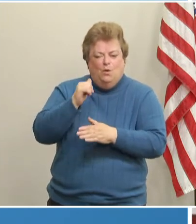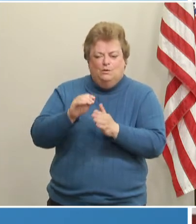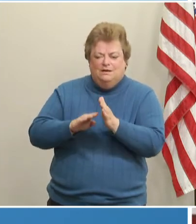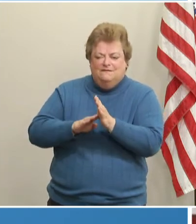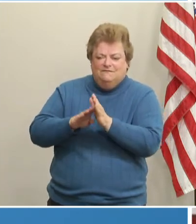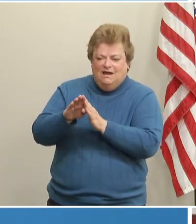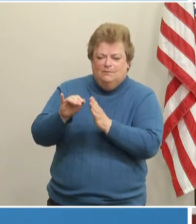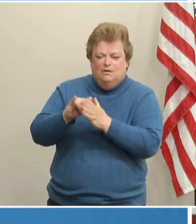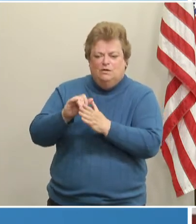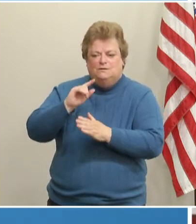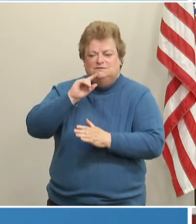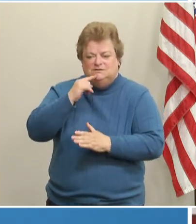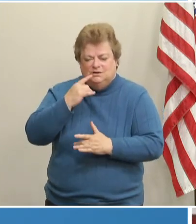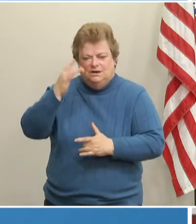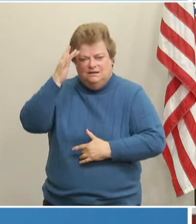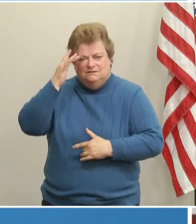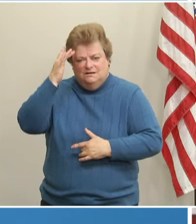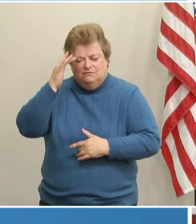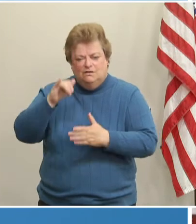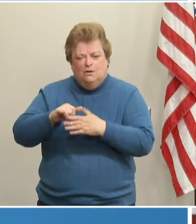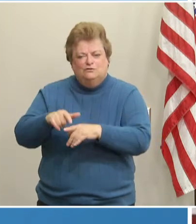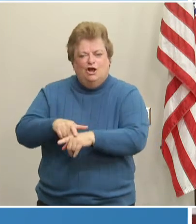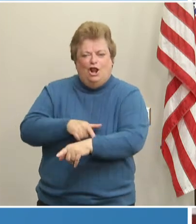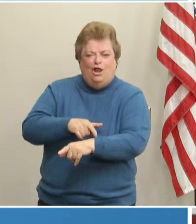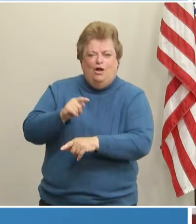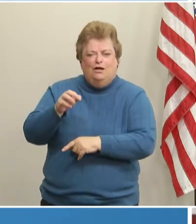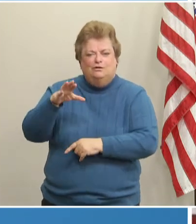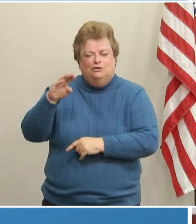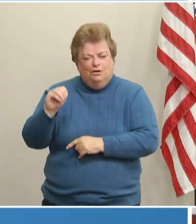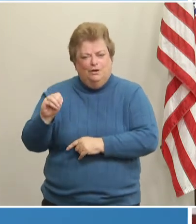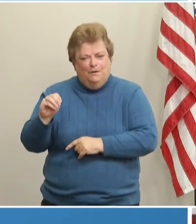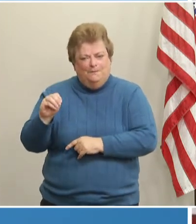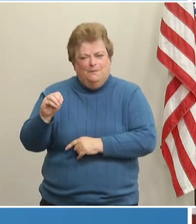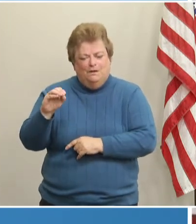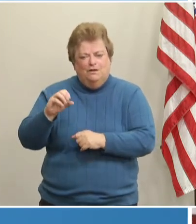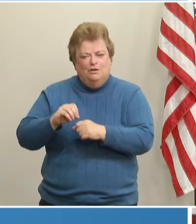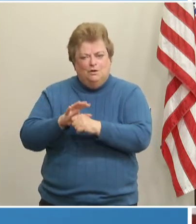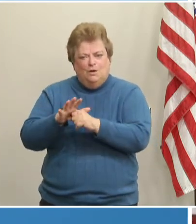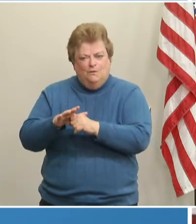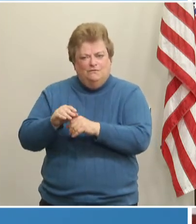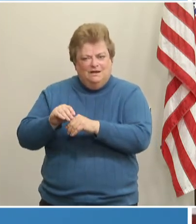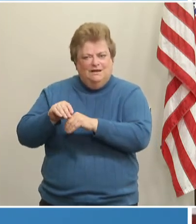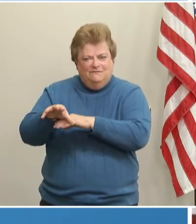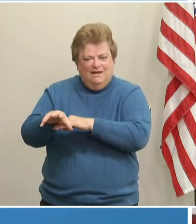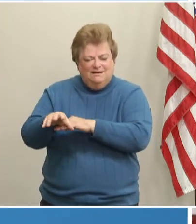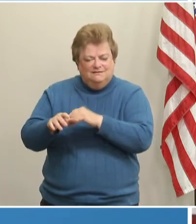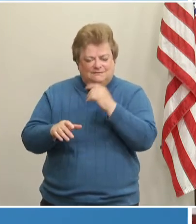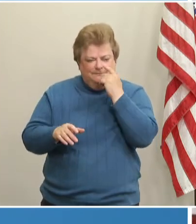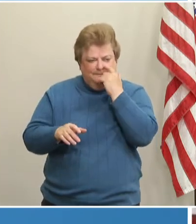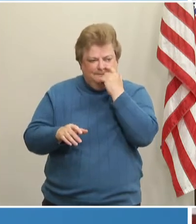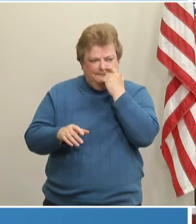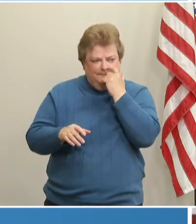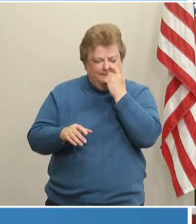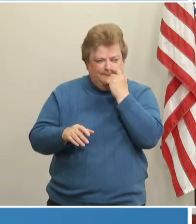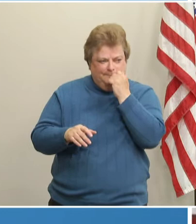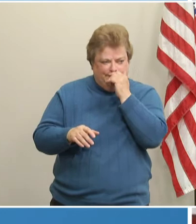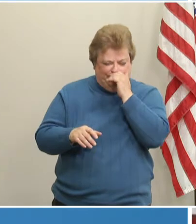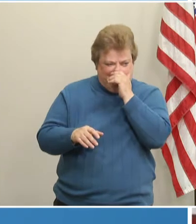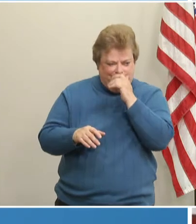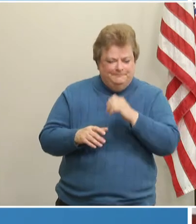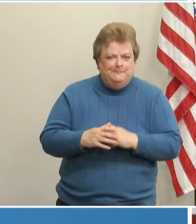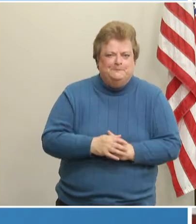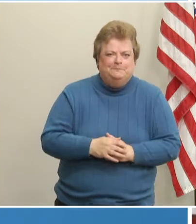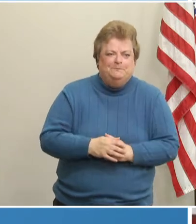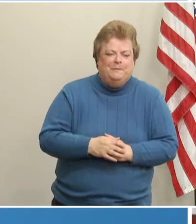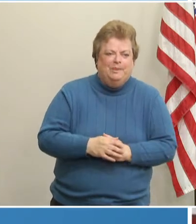this, what we call long COVID or post-acute COVID sequela. And so I